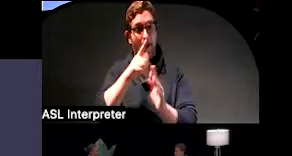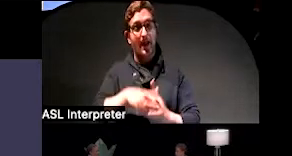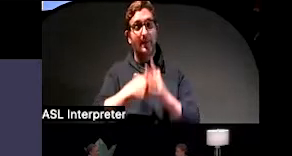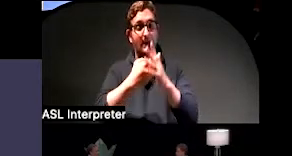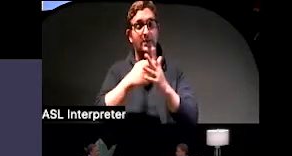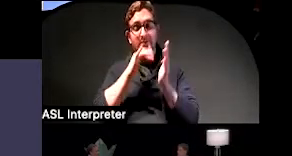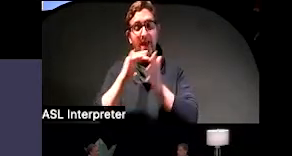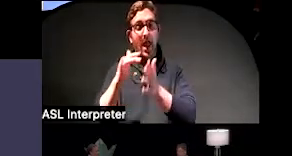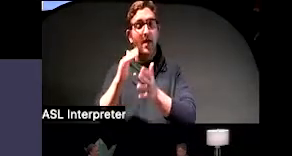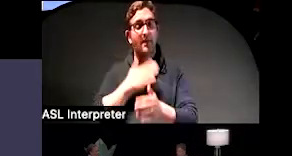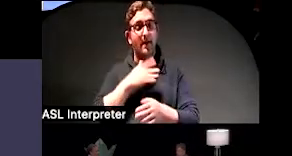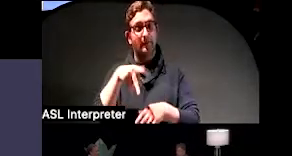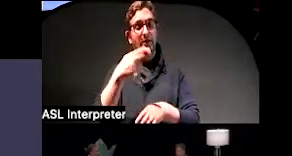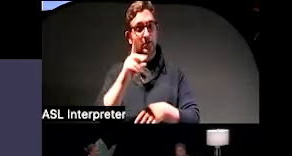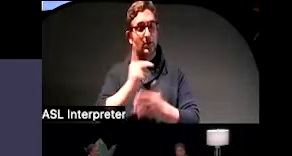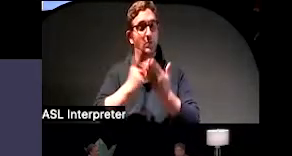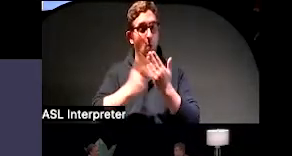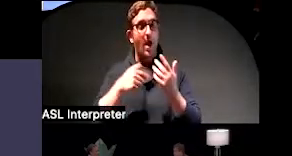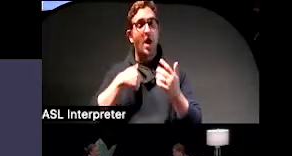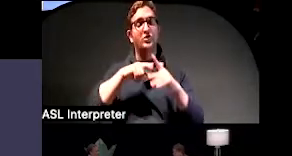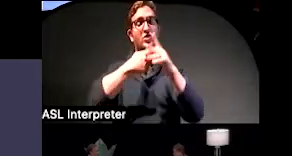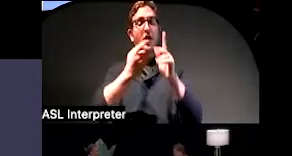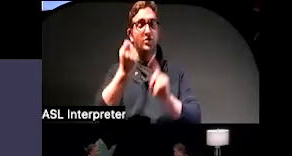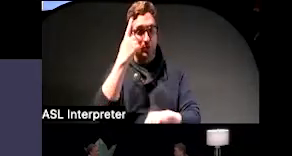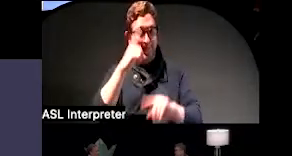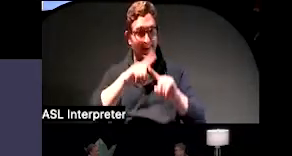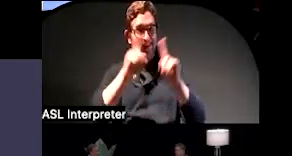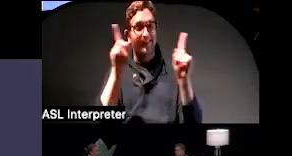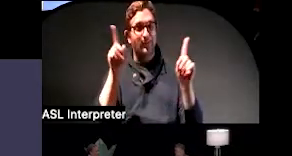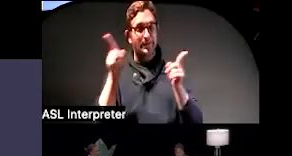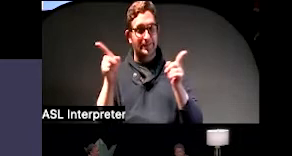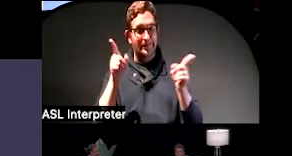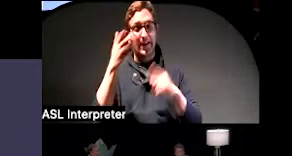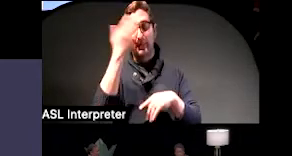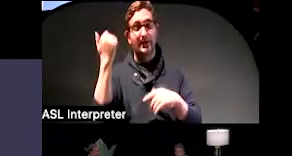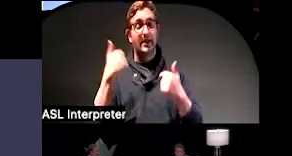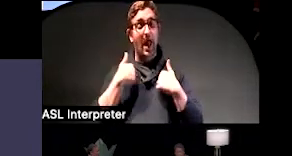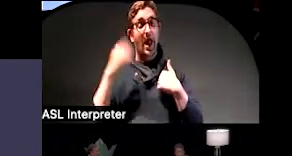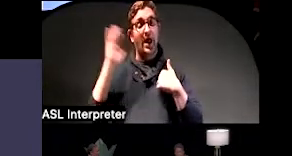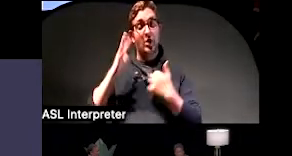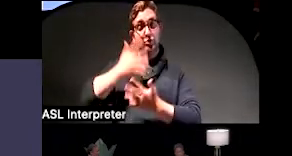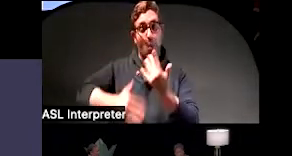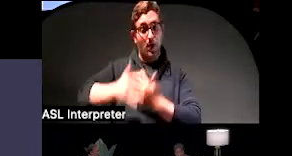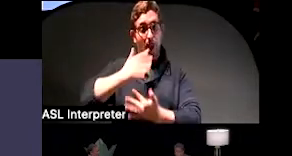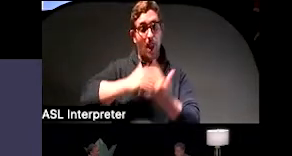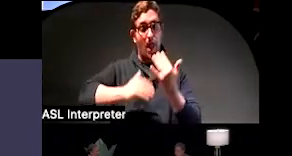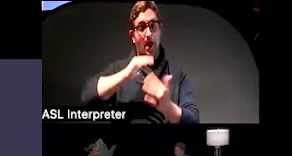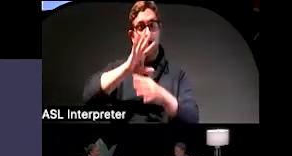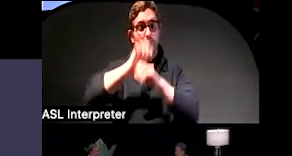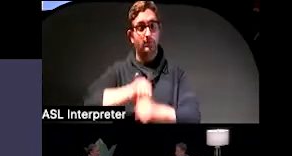doctoral program that I actually understood the difference, because I was socialized into